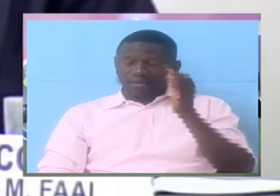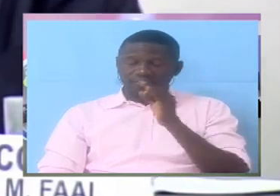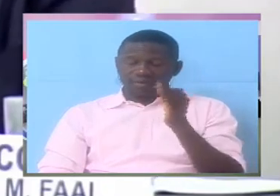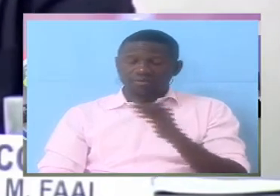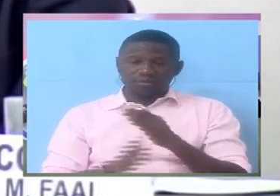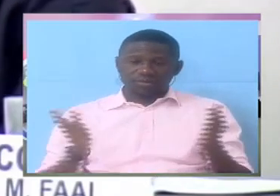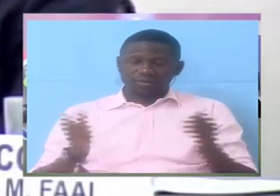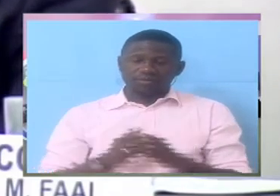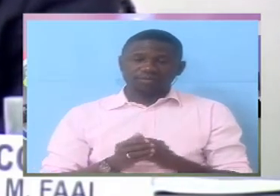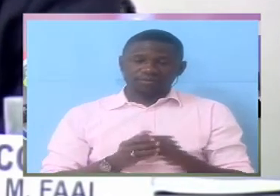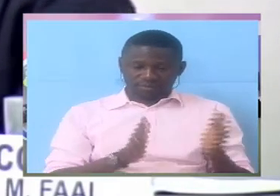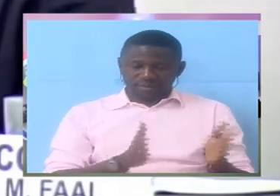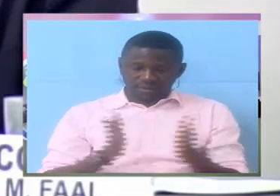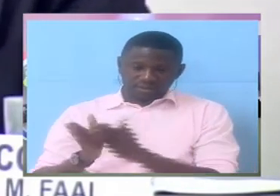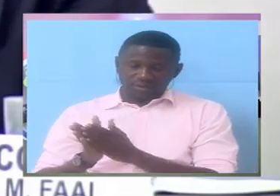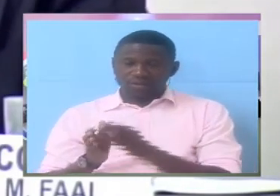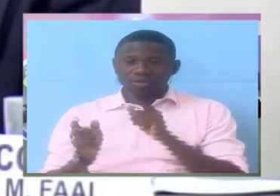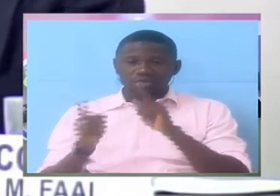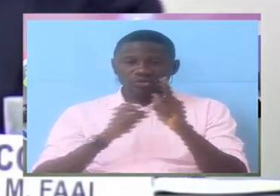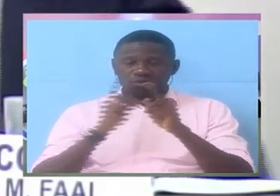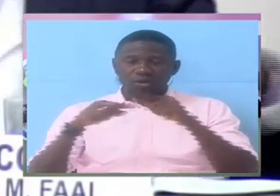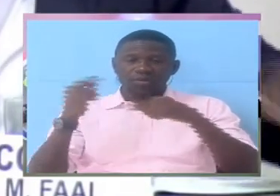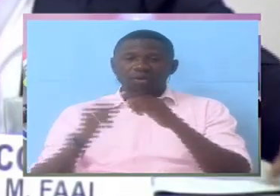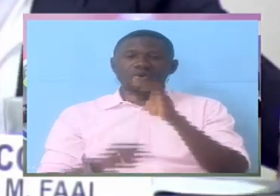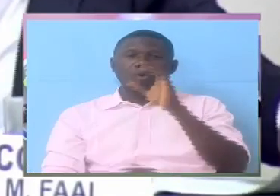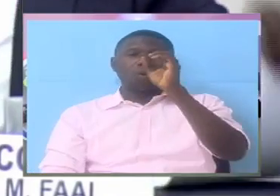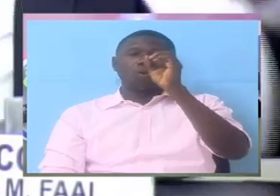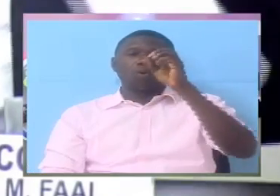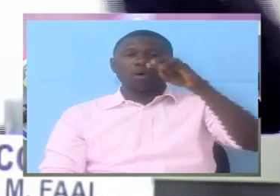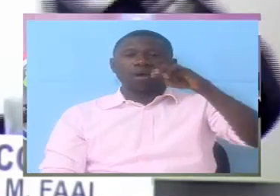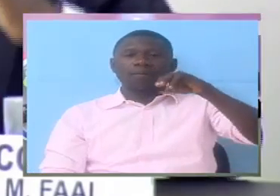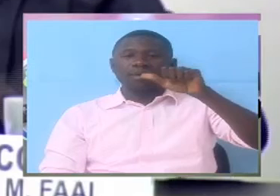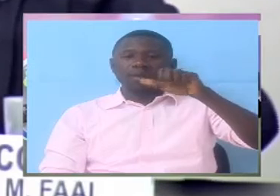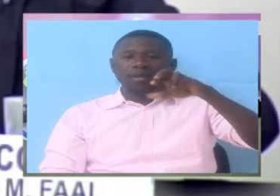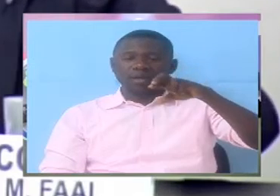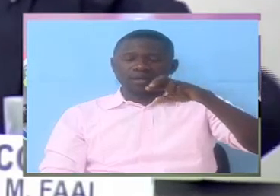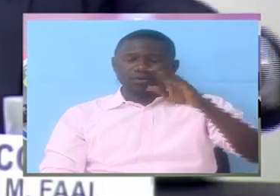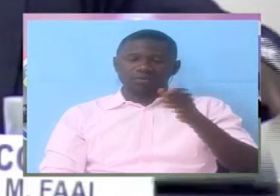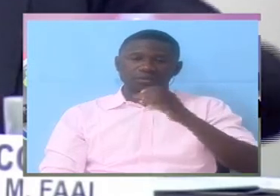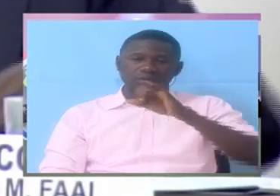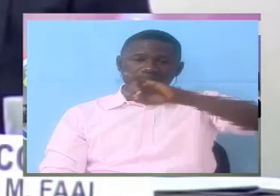to Omar Damfa, Omar Diouf Damfa. Yang ngata Omar Diouf Damfa la kuoro.